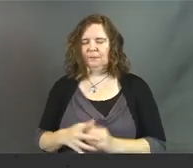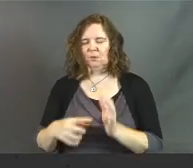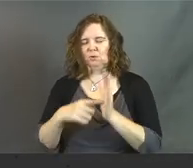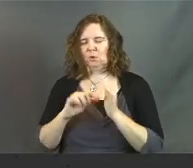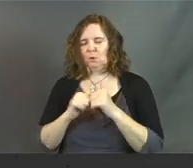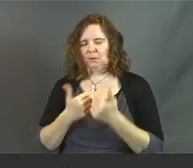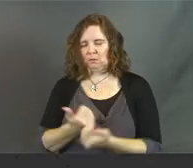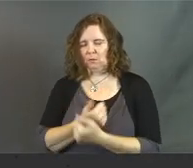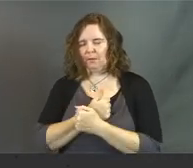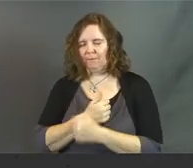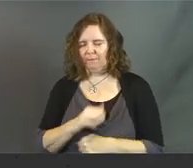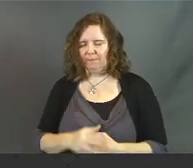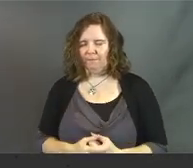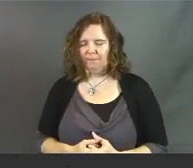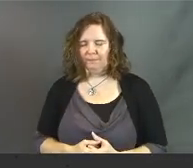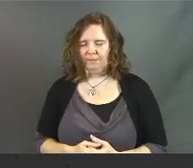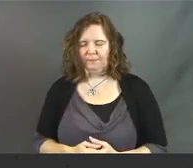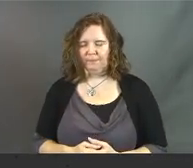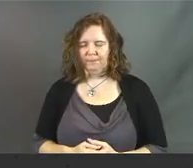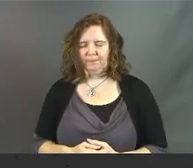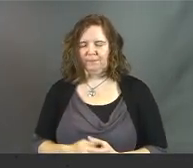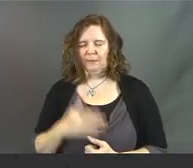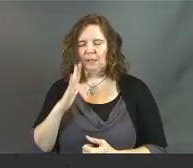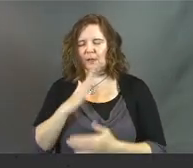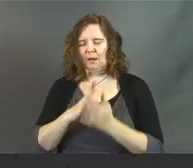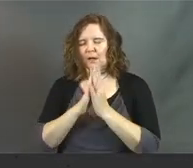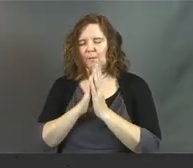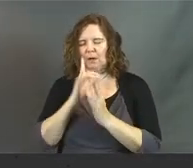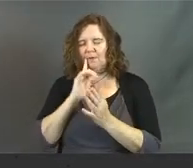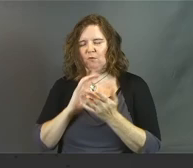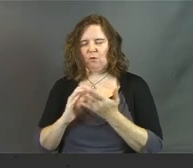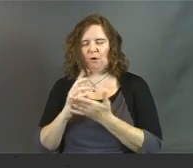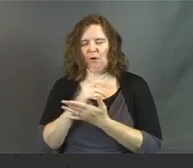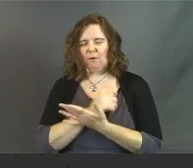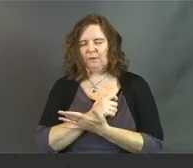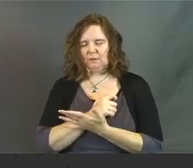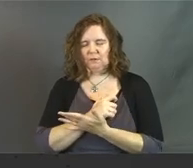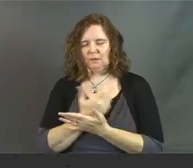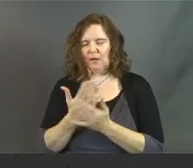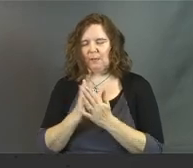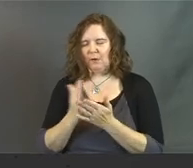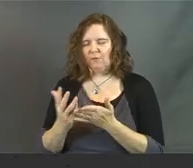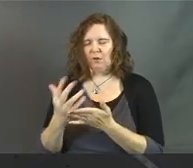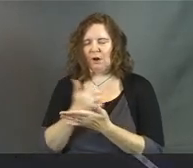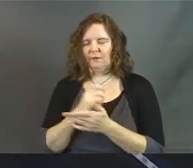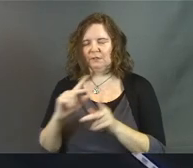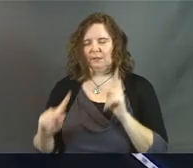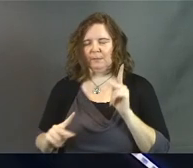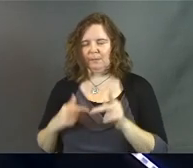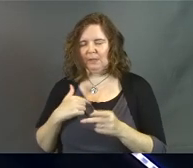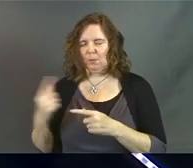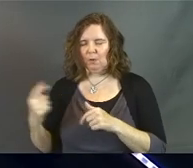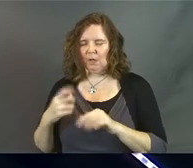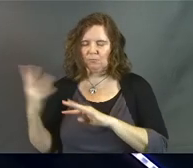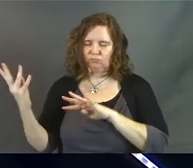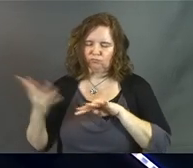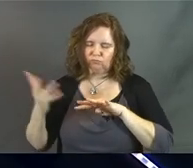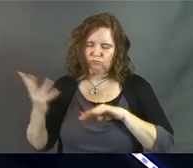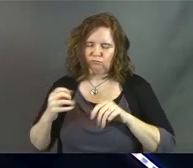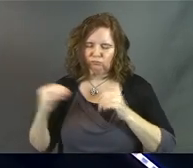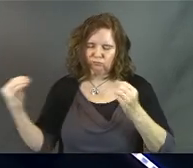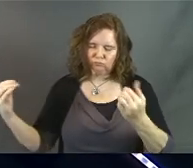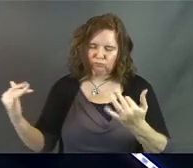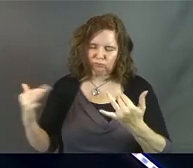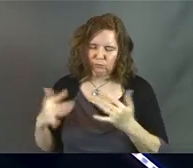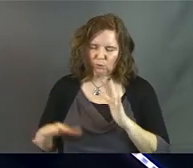Show us how to love. And God, I pray for a harvest. I pray for a harvest of people that would come streaming out of the